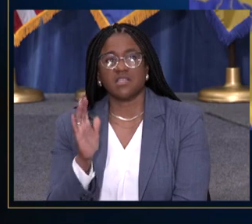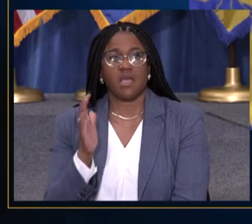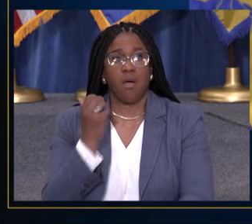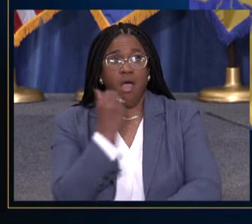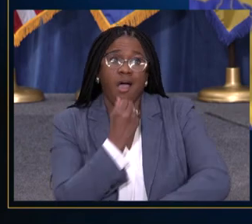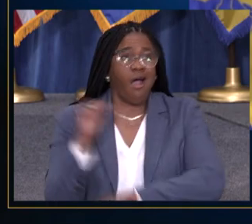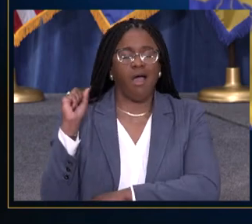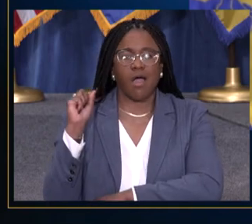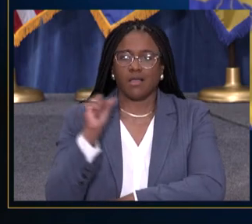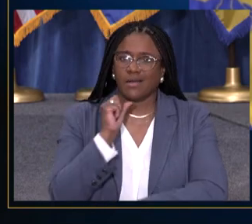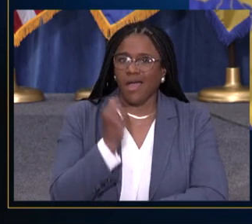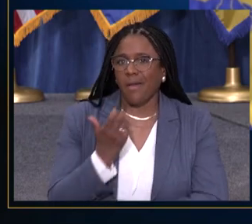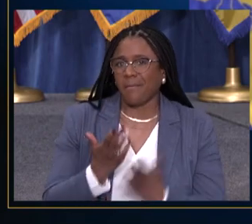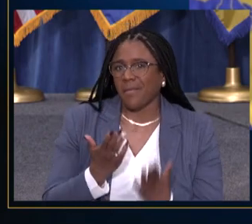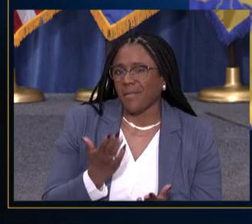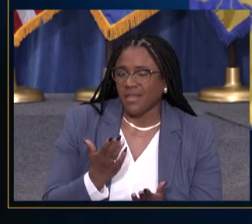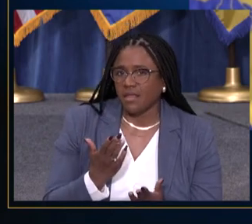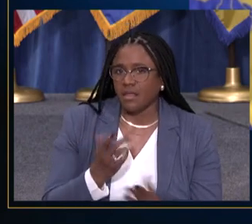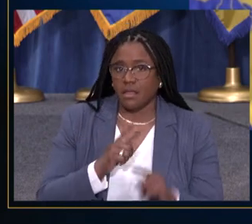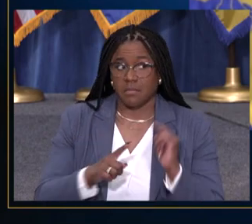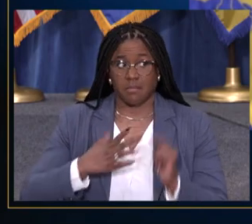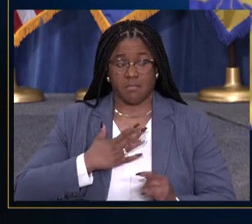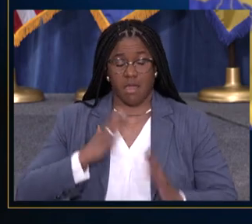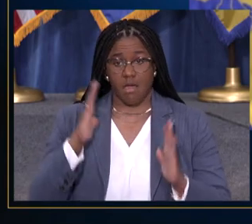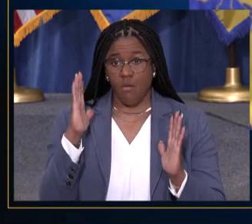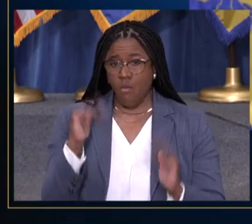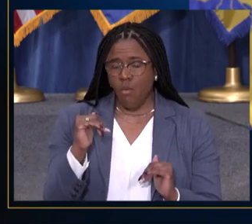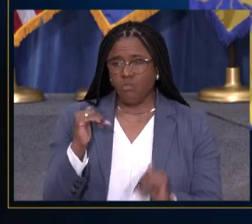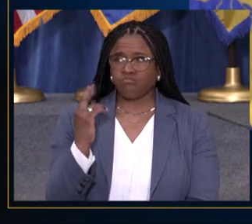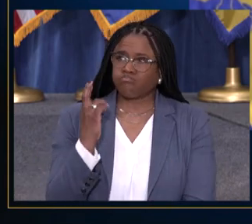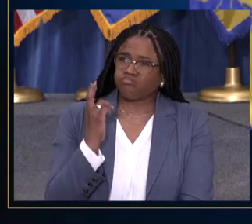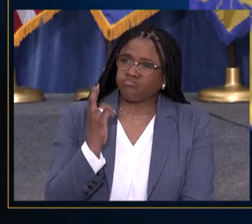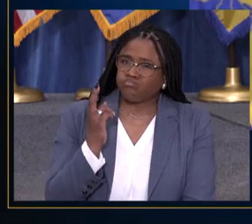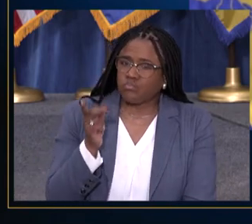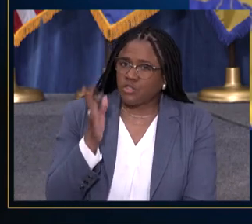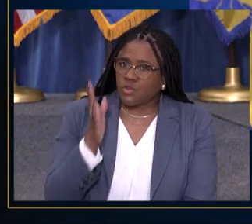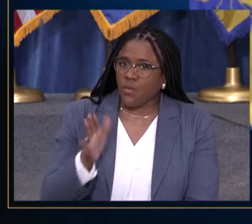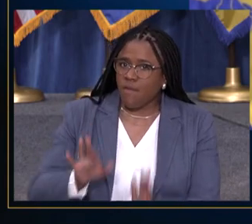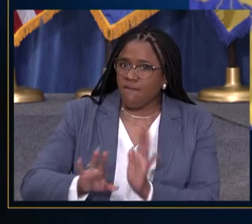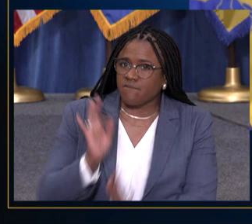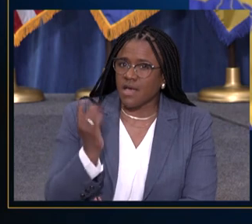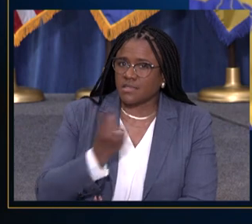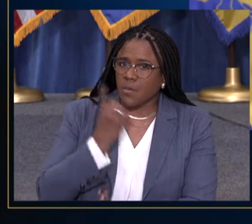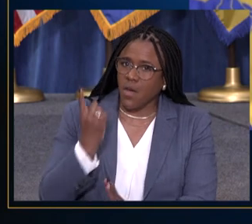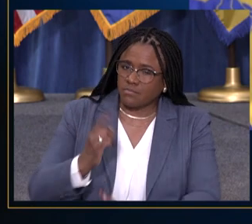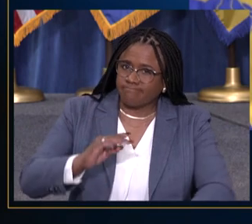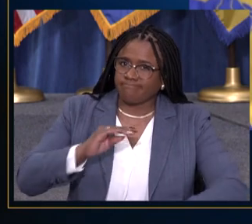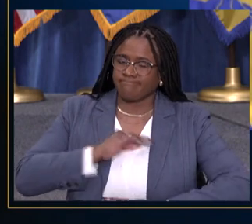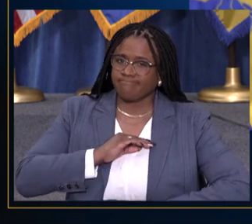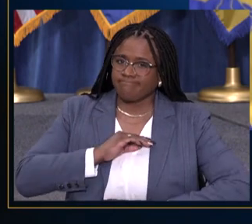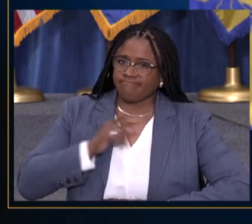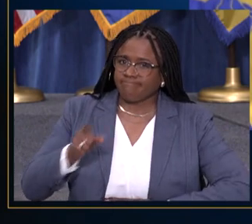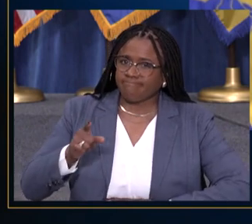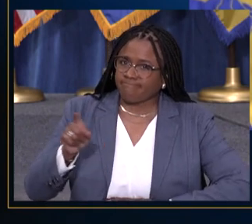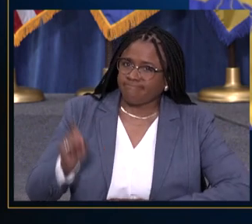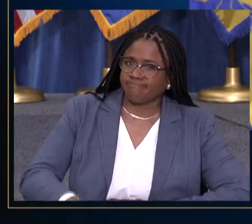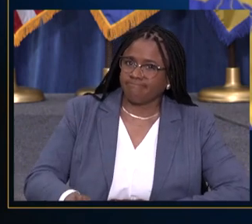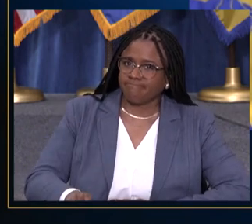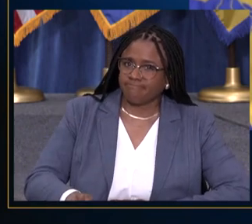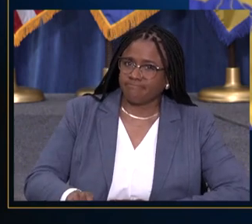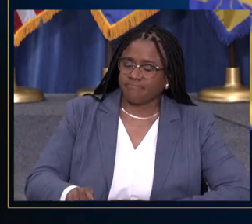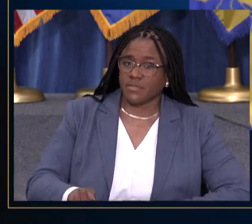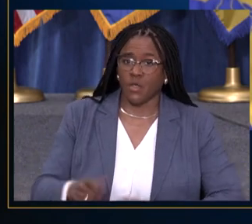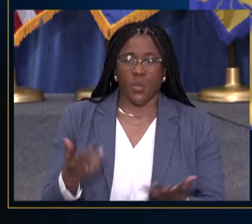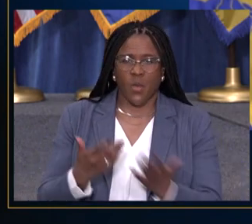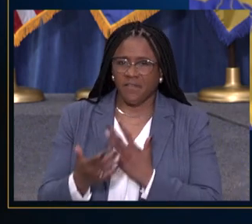revolutionary, it's actually my hope that she will find someone who will meet her where she is, and she